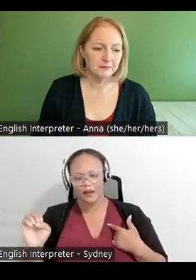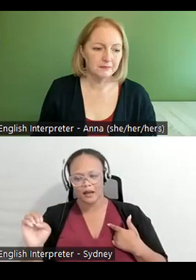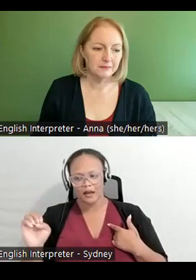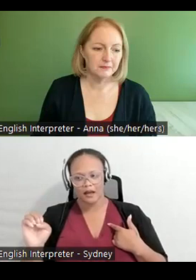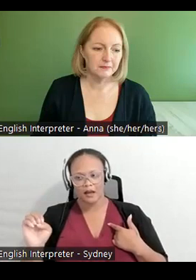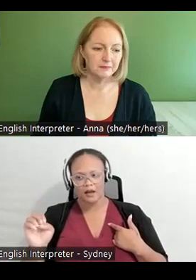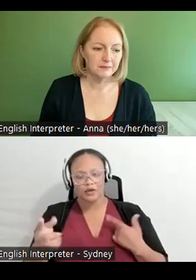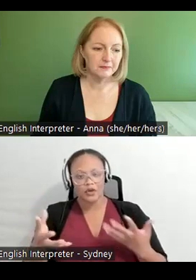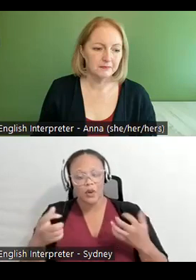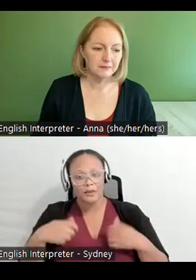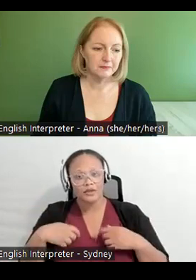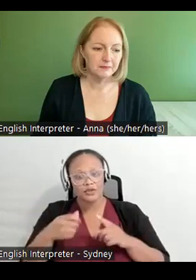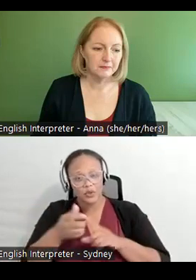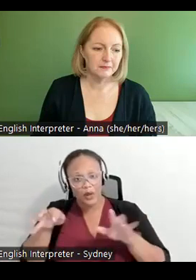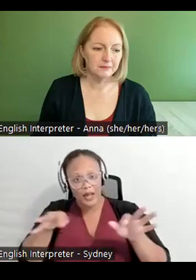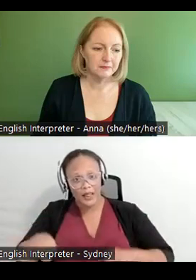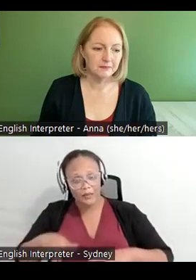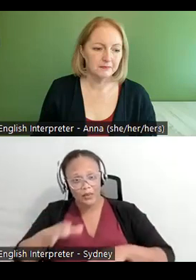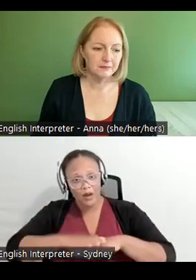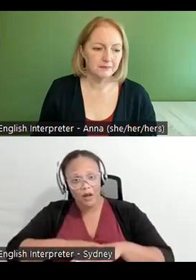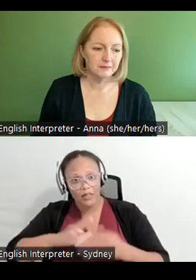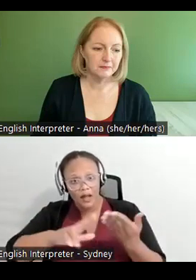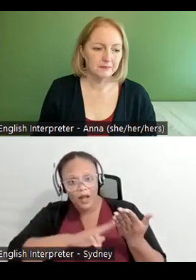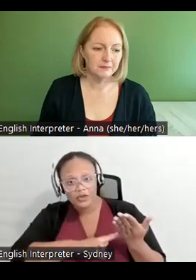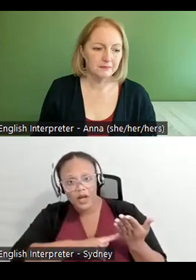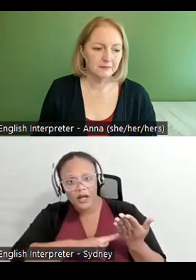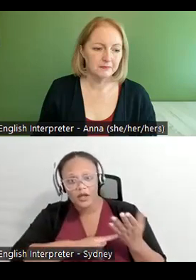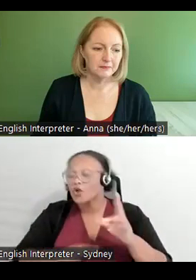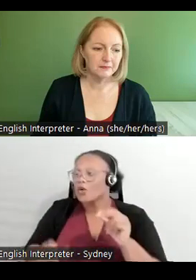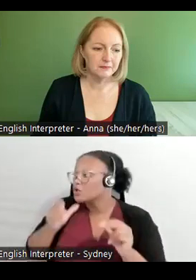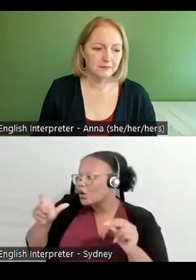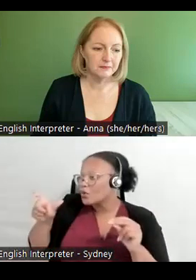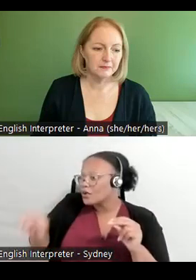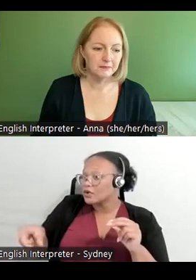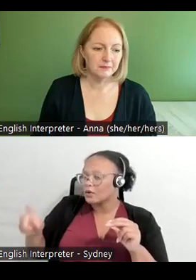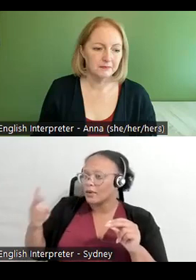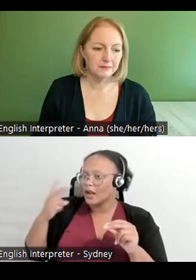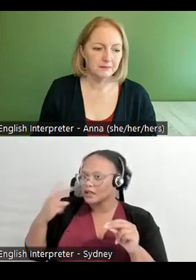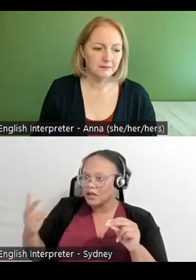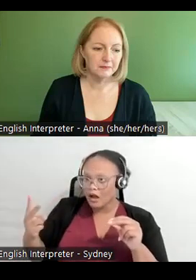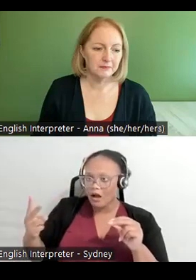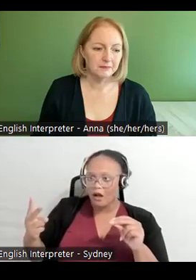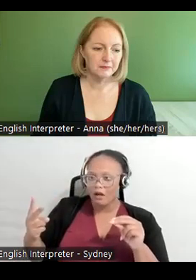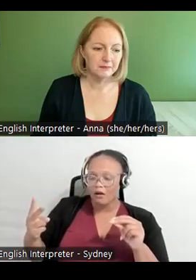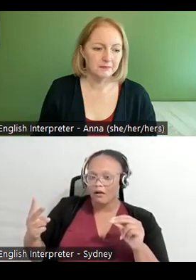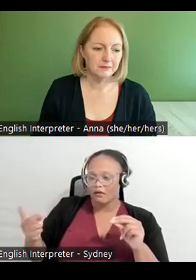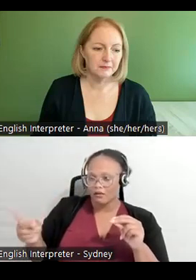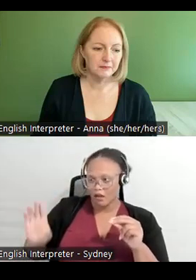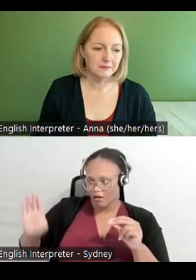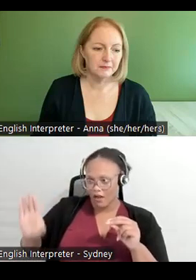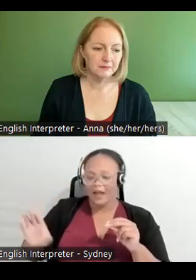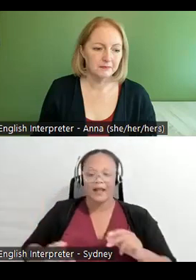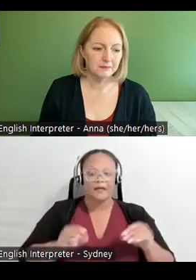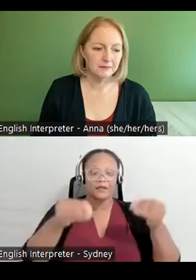You wanted me to elaborate on the contract? Oh, not that you need to, but just the provider itself was